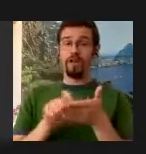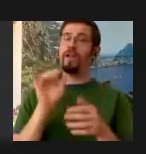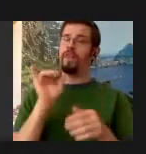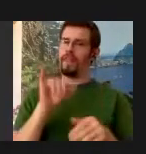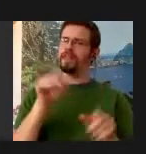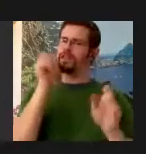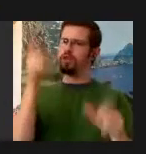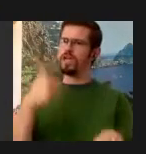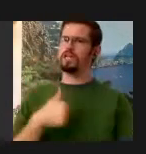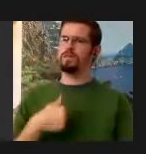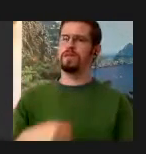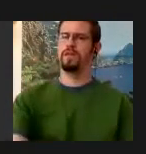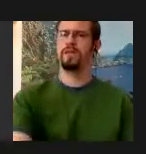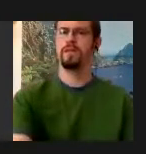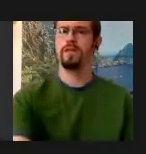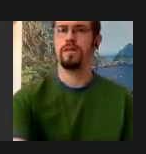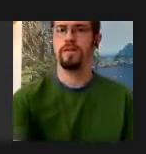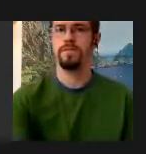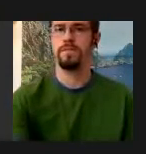me.